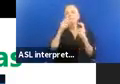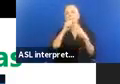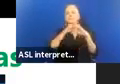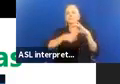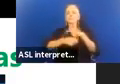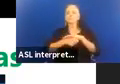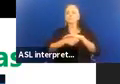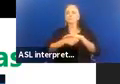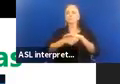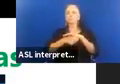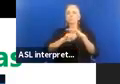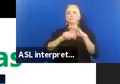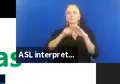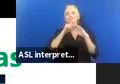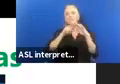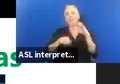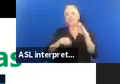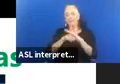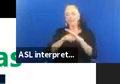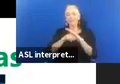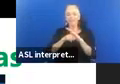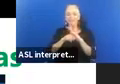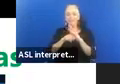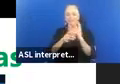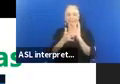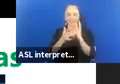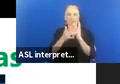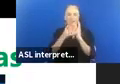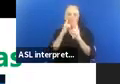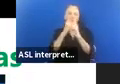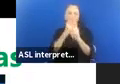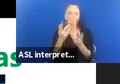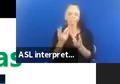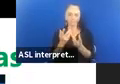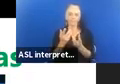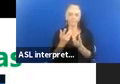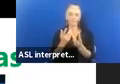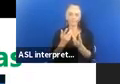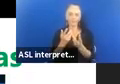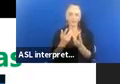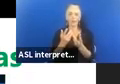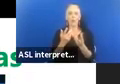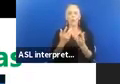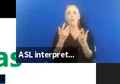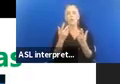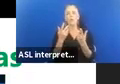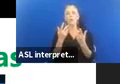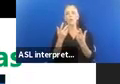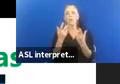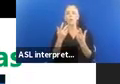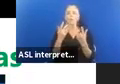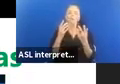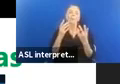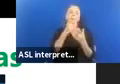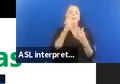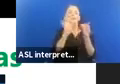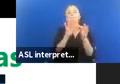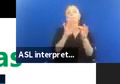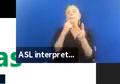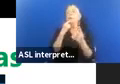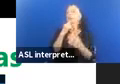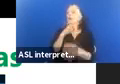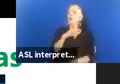a hidden back end to all of these technologies that are being hailed as helping us travel less